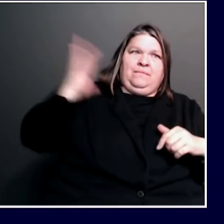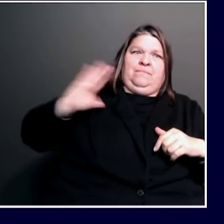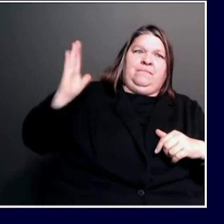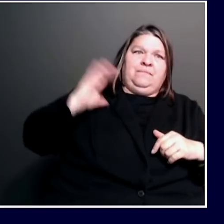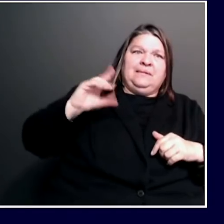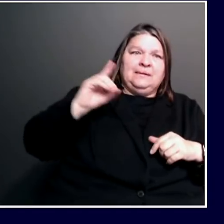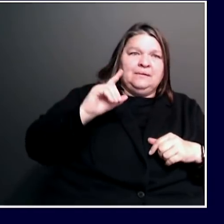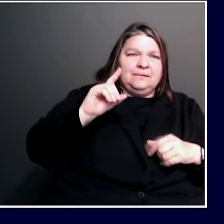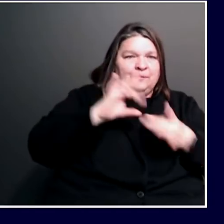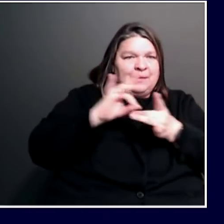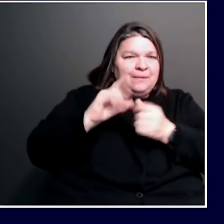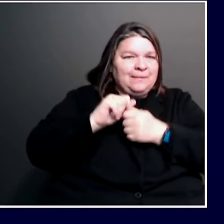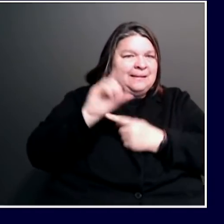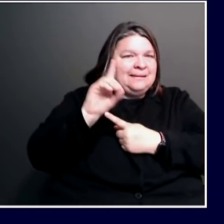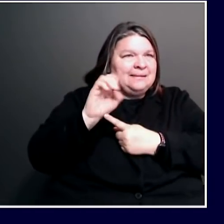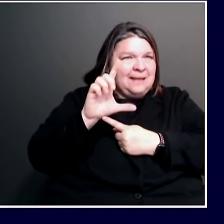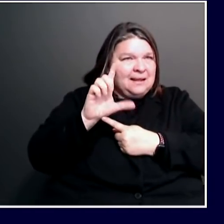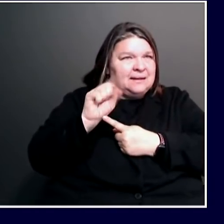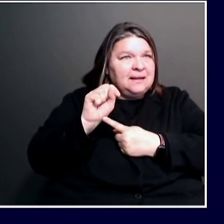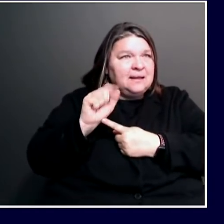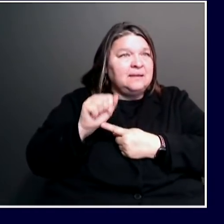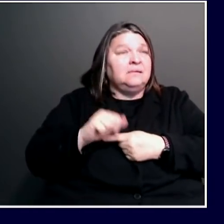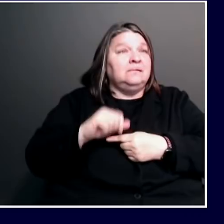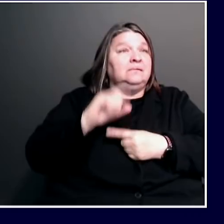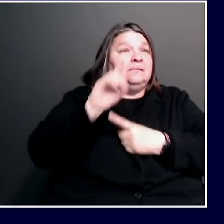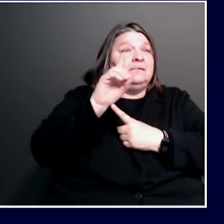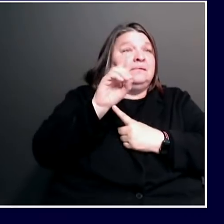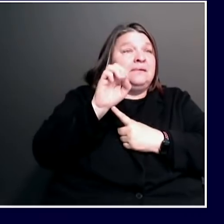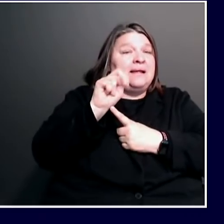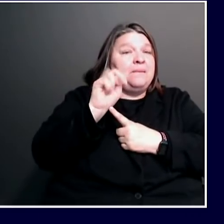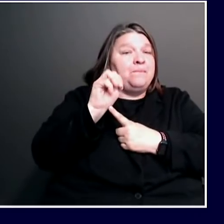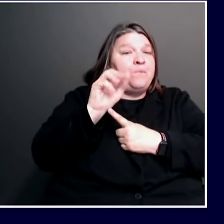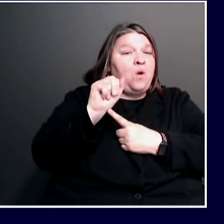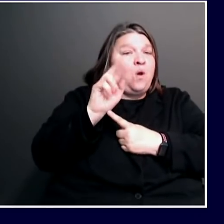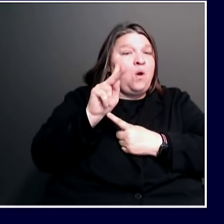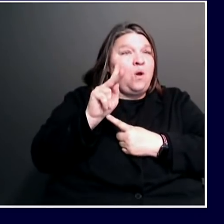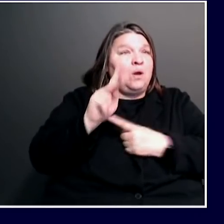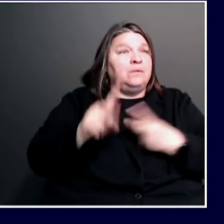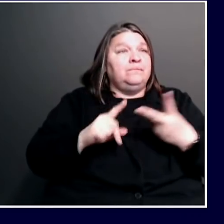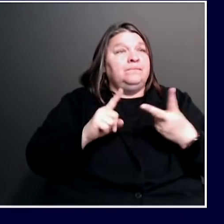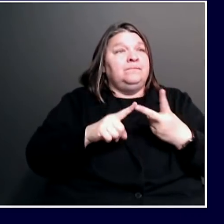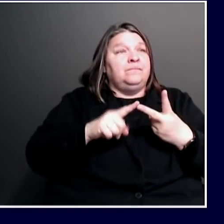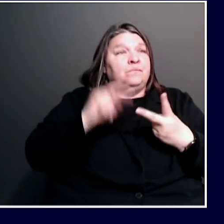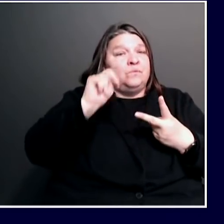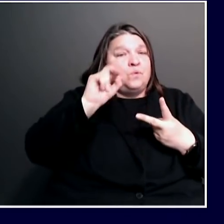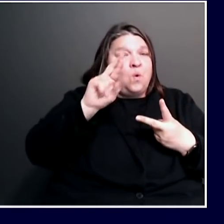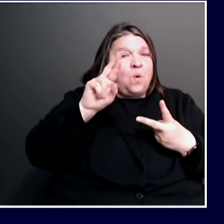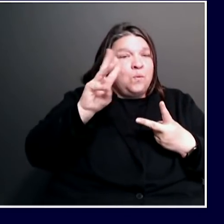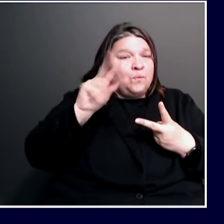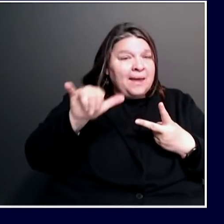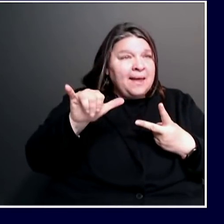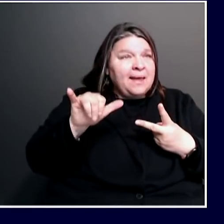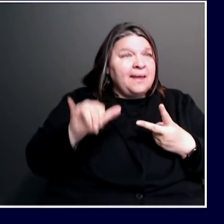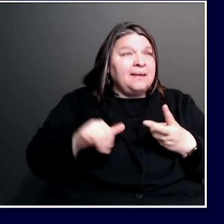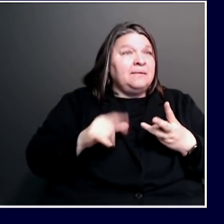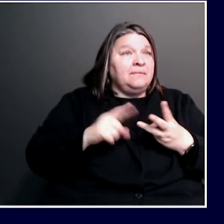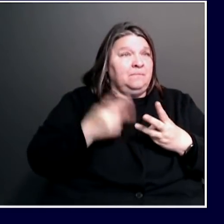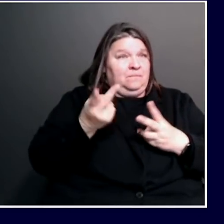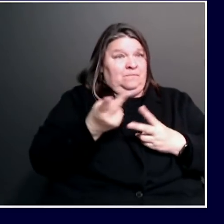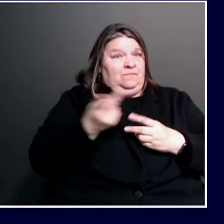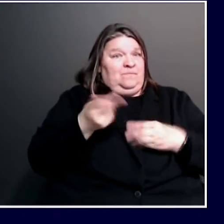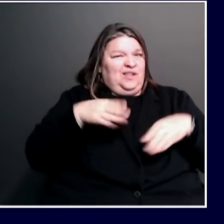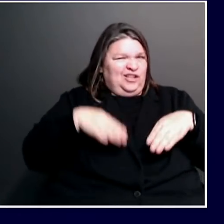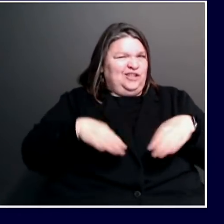countries, Denmark and Norway, they are going the opposite direction, back up. So the question for me is the data right now are